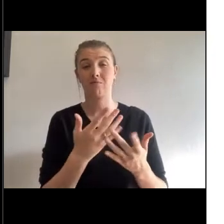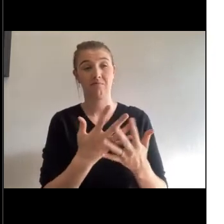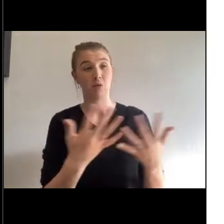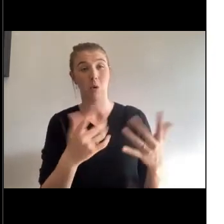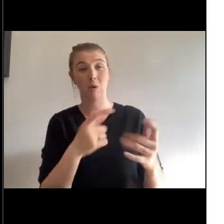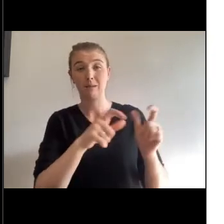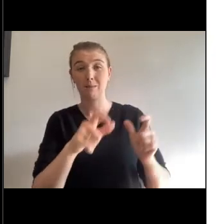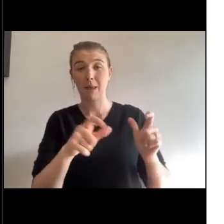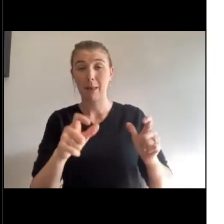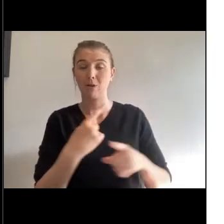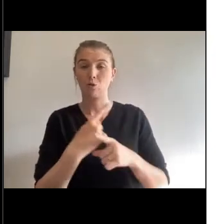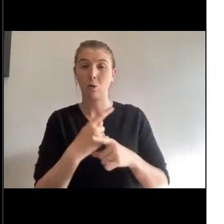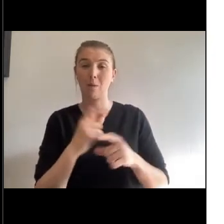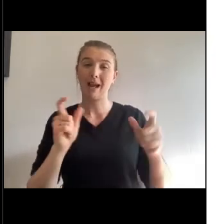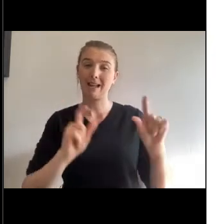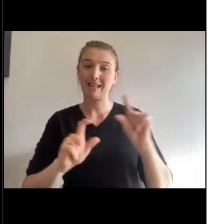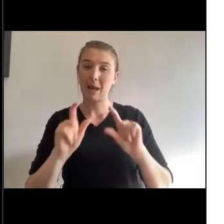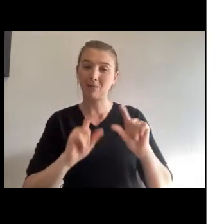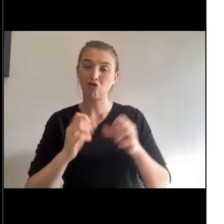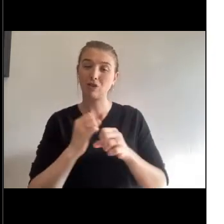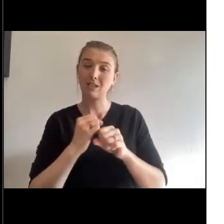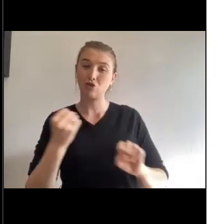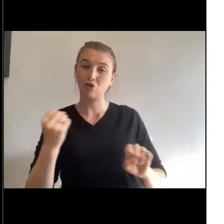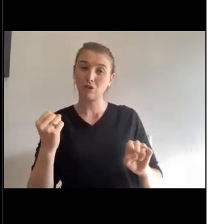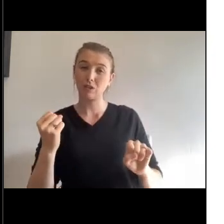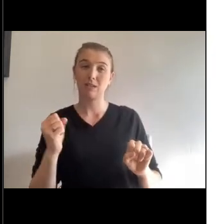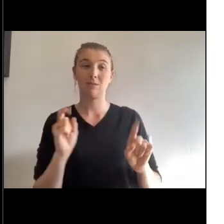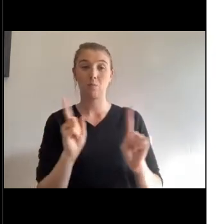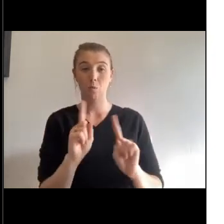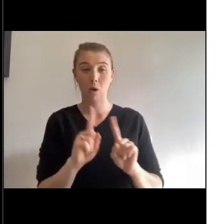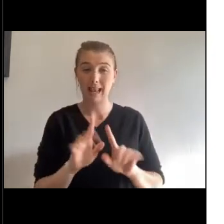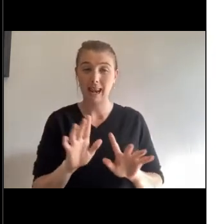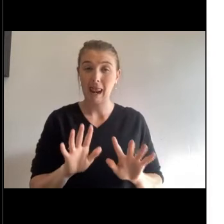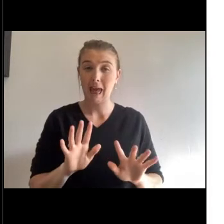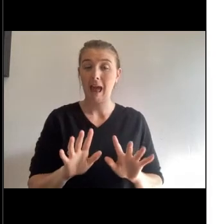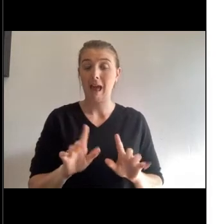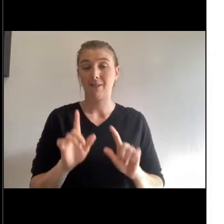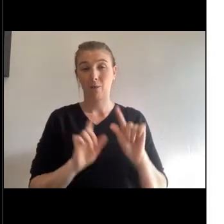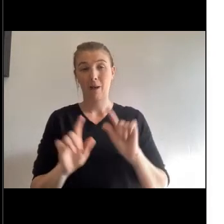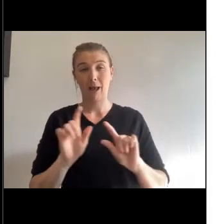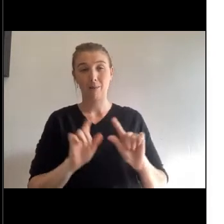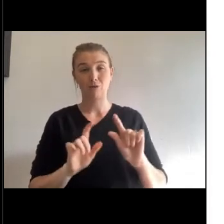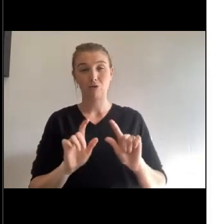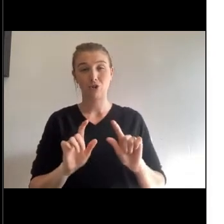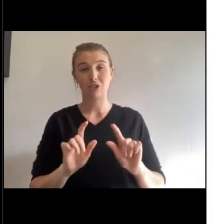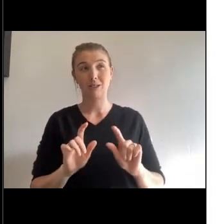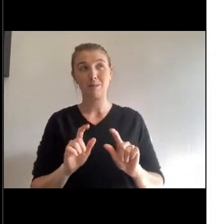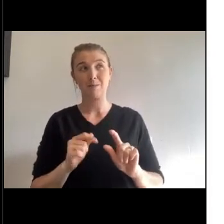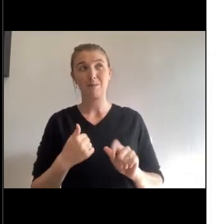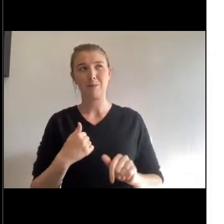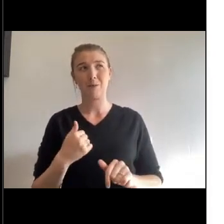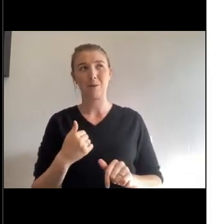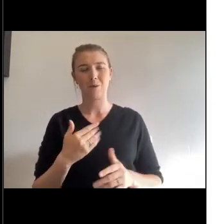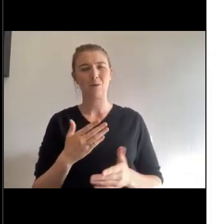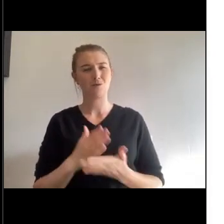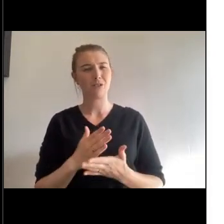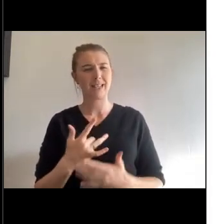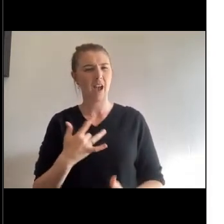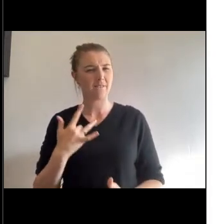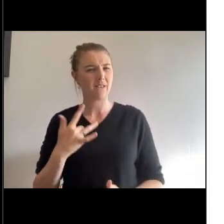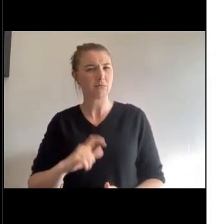chemistry degrees and what it's like being in chemistry. And that was quite, really felt confident